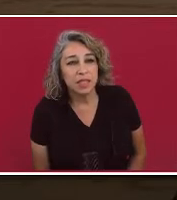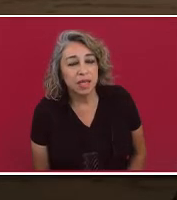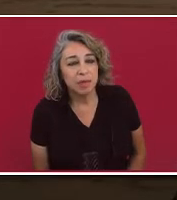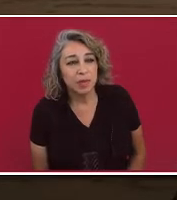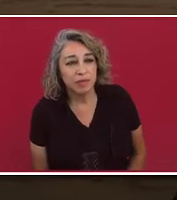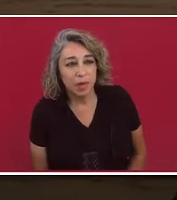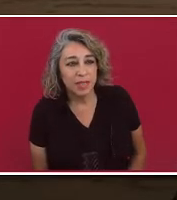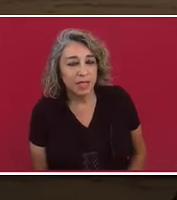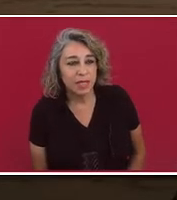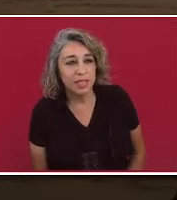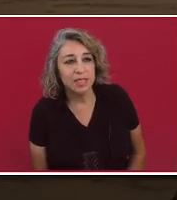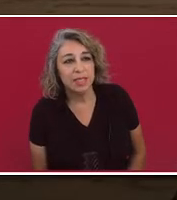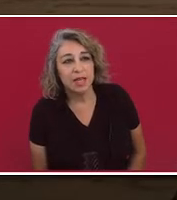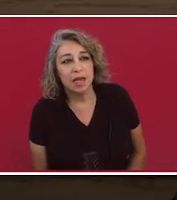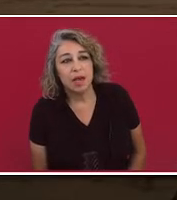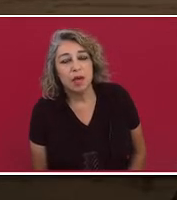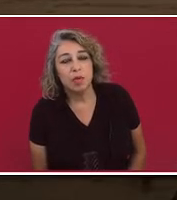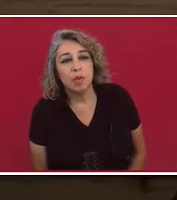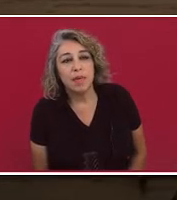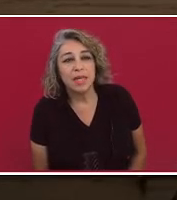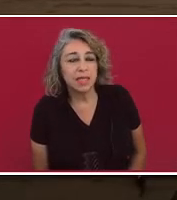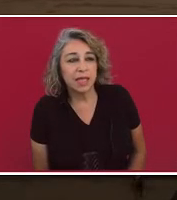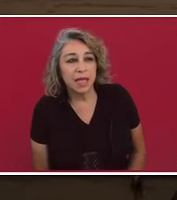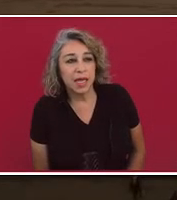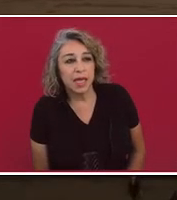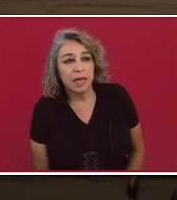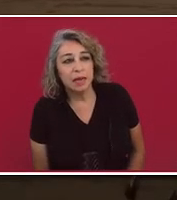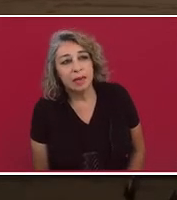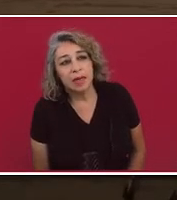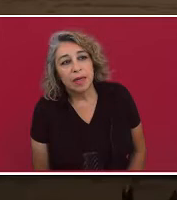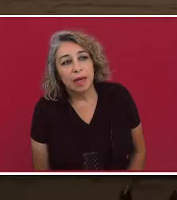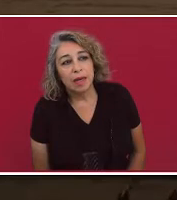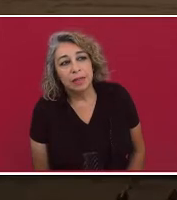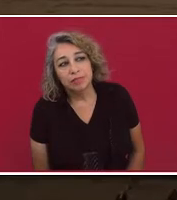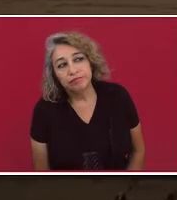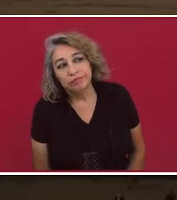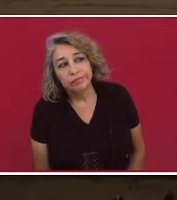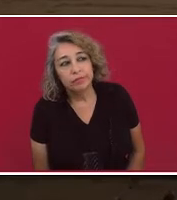past couple of presidents were basically